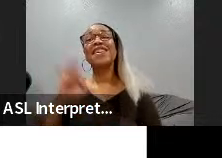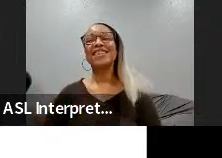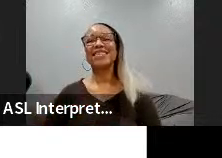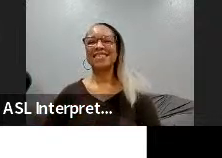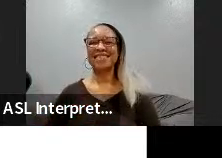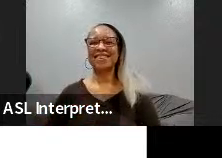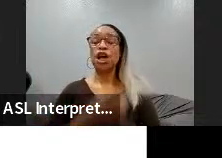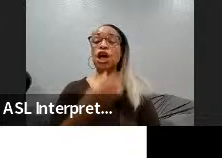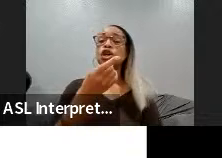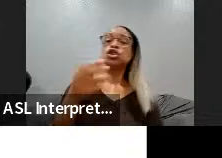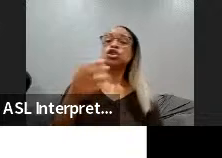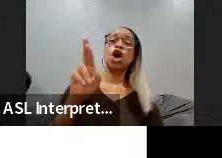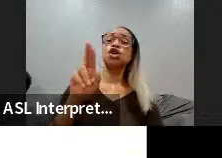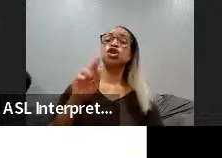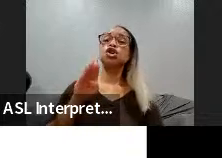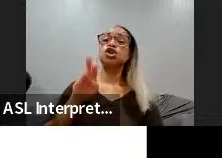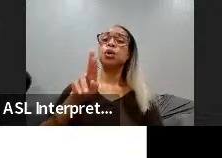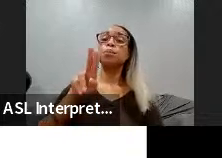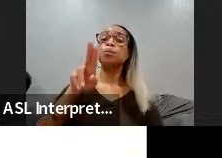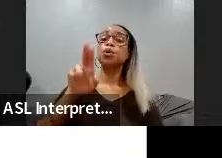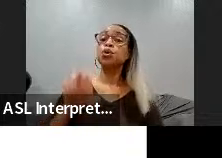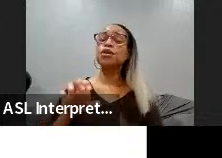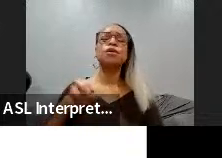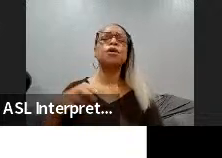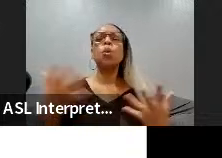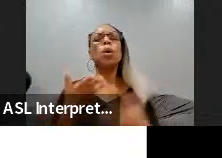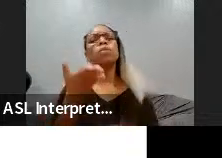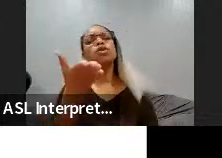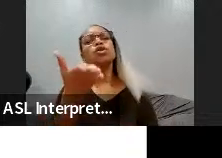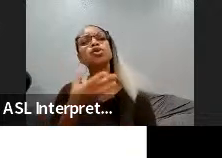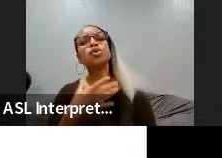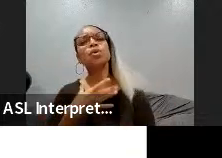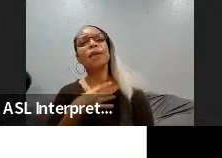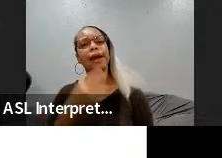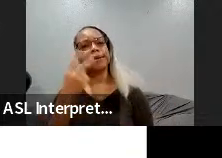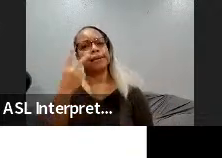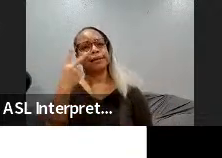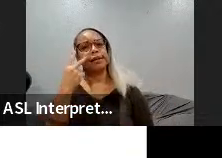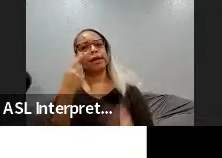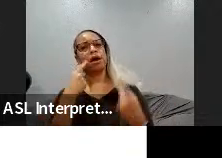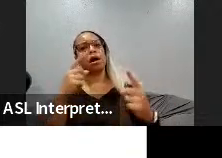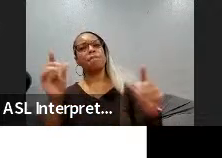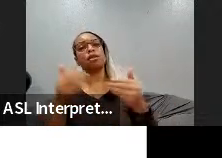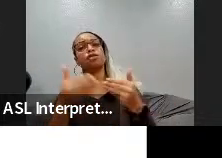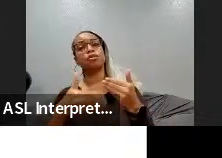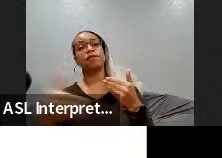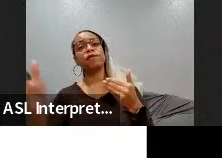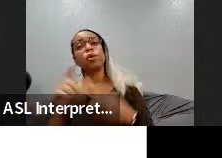Dr. Bruce, what would you like to see us accomplish moving forward?